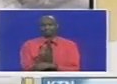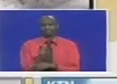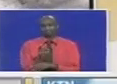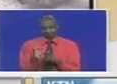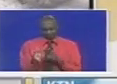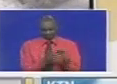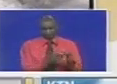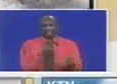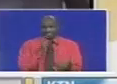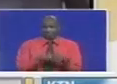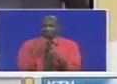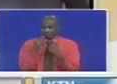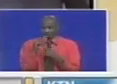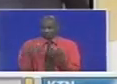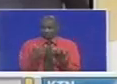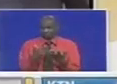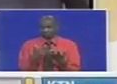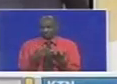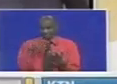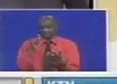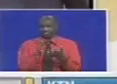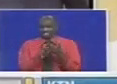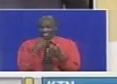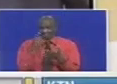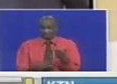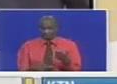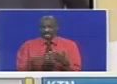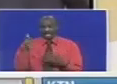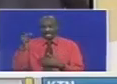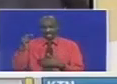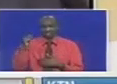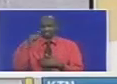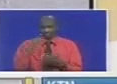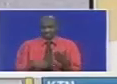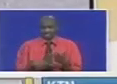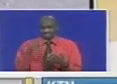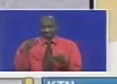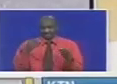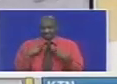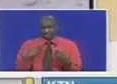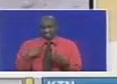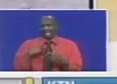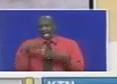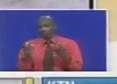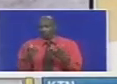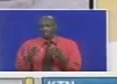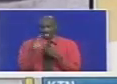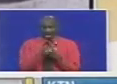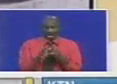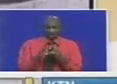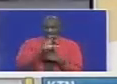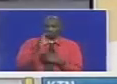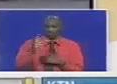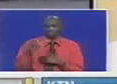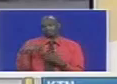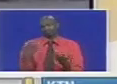from the report given today by your Line Secretary, Anne Waiguru, she gave us an outline of the counties or the areas, the